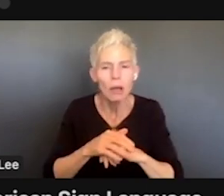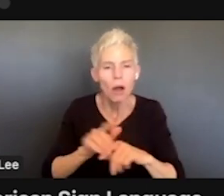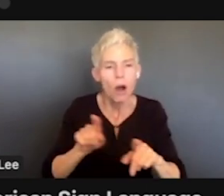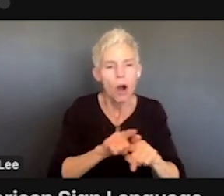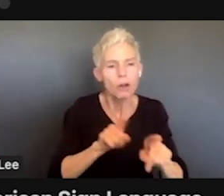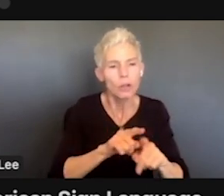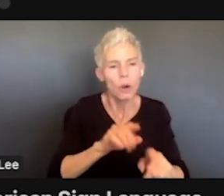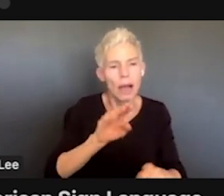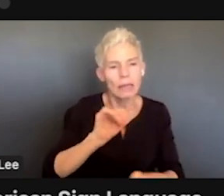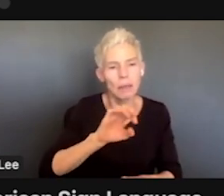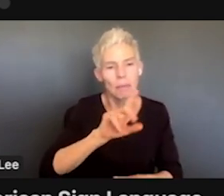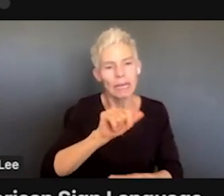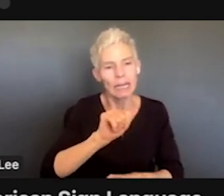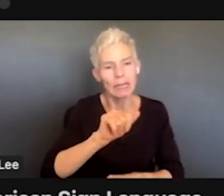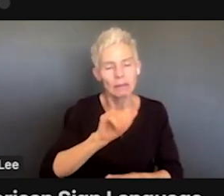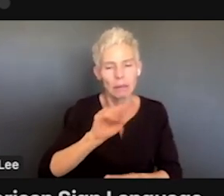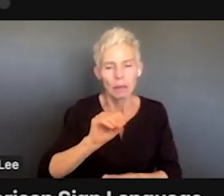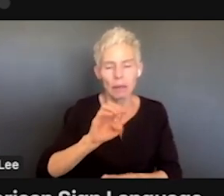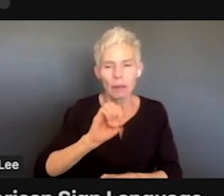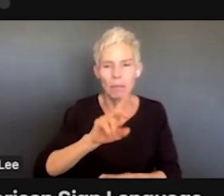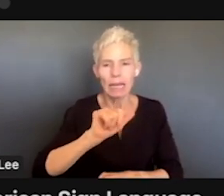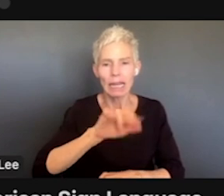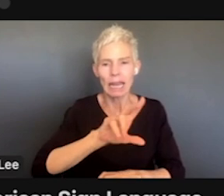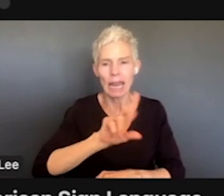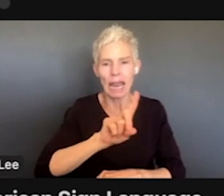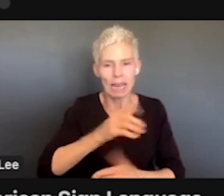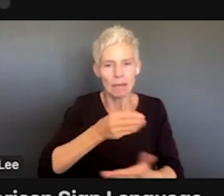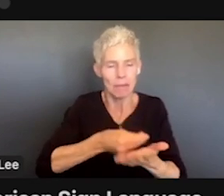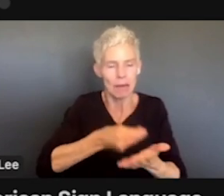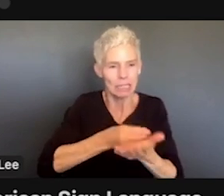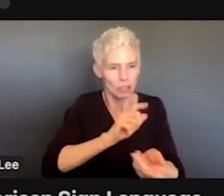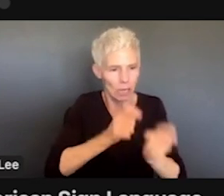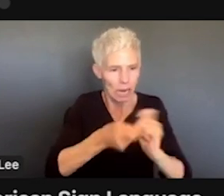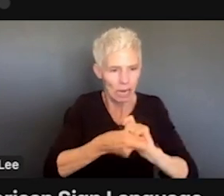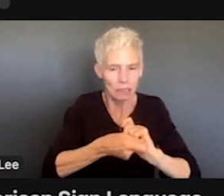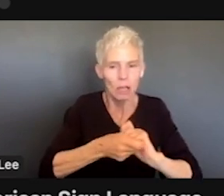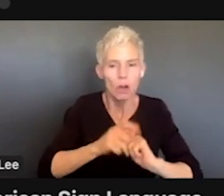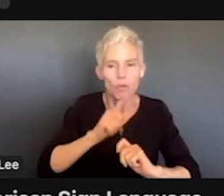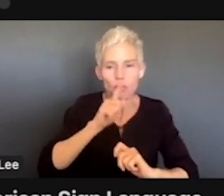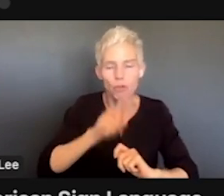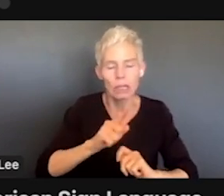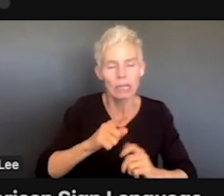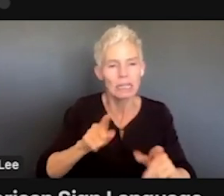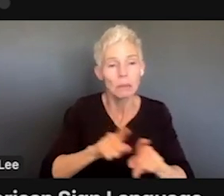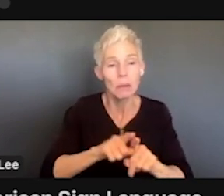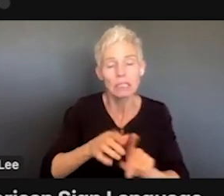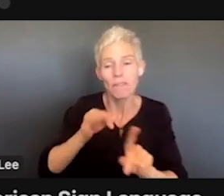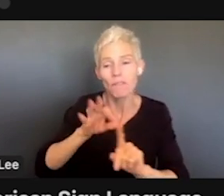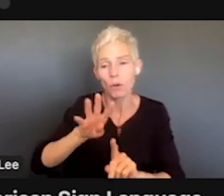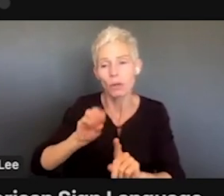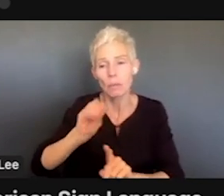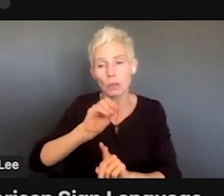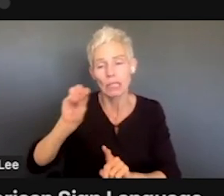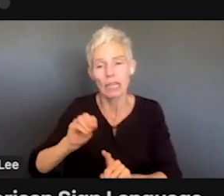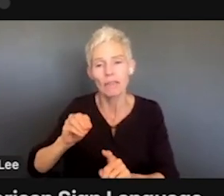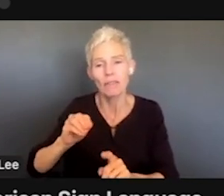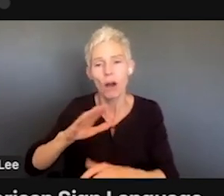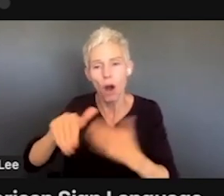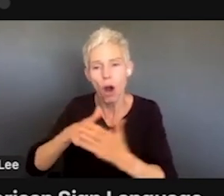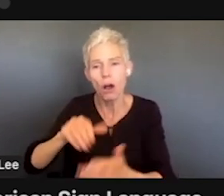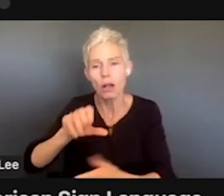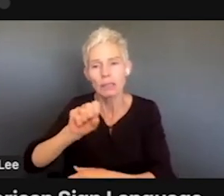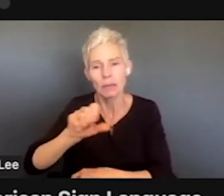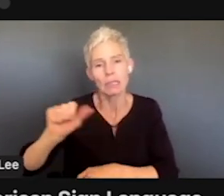Medicaid funds a quarter of all mental health services and nearly 40% of all substance use treatment. So the House's One